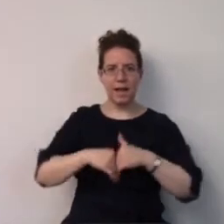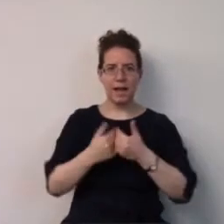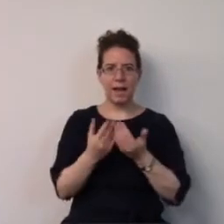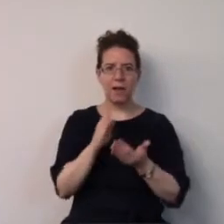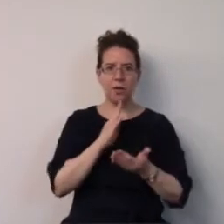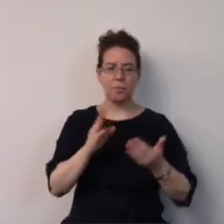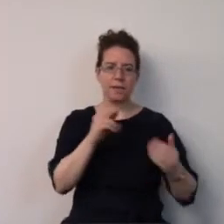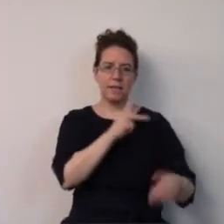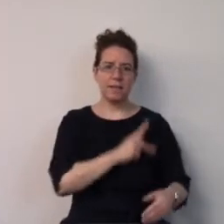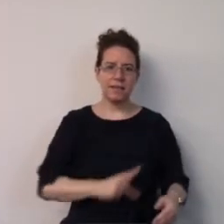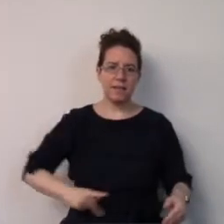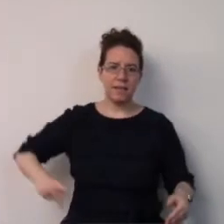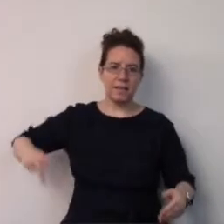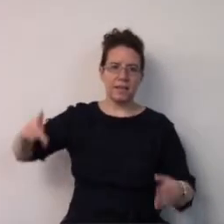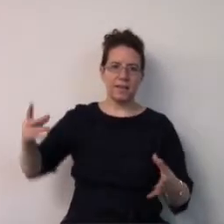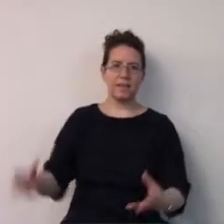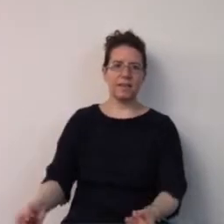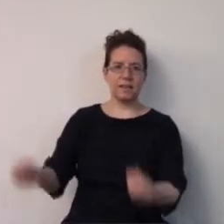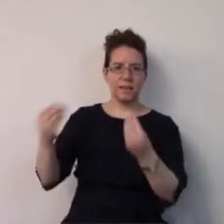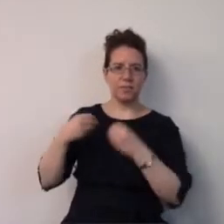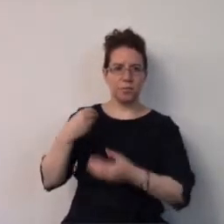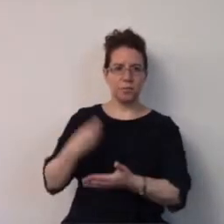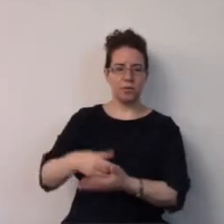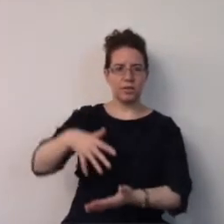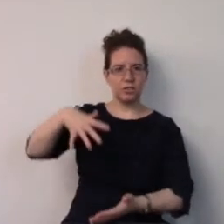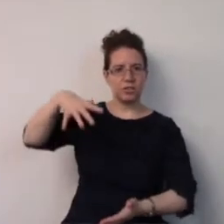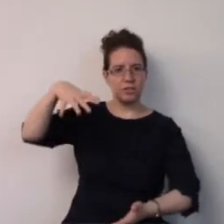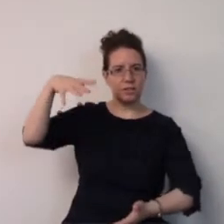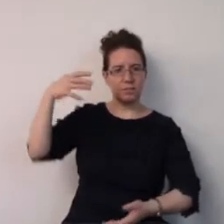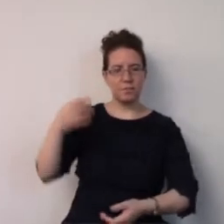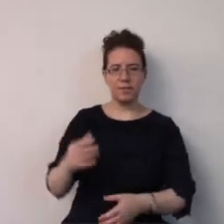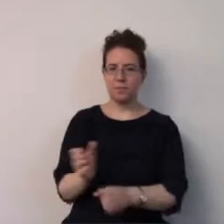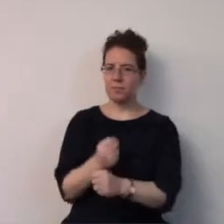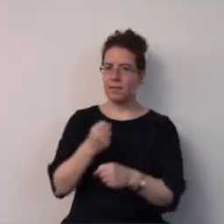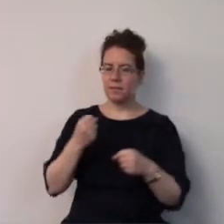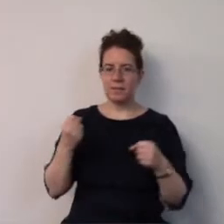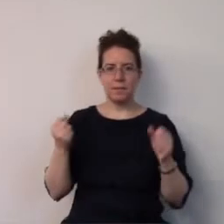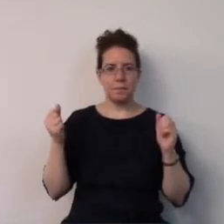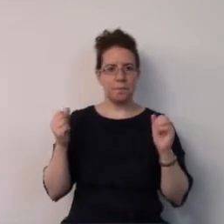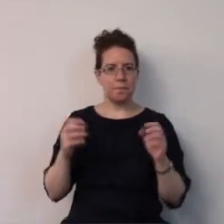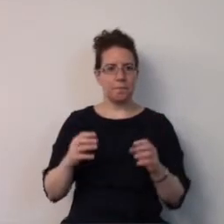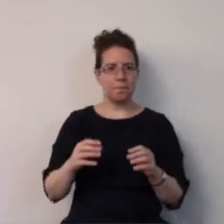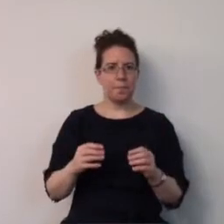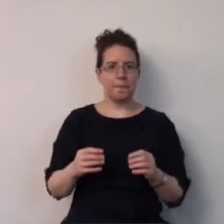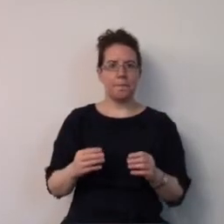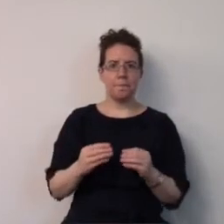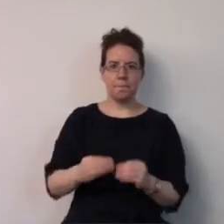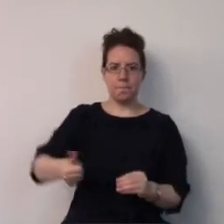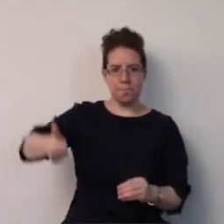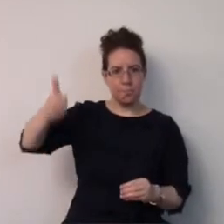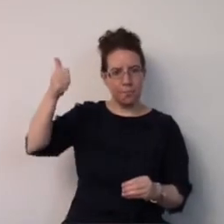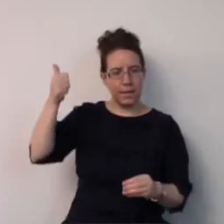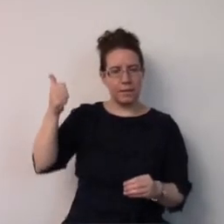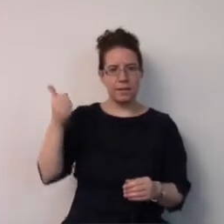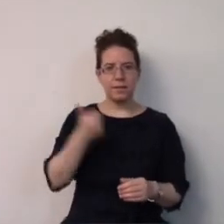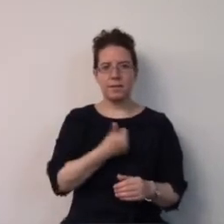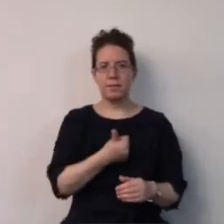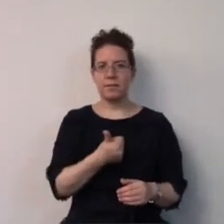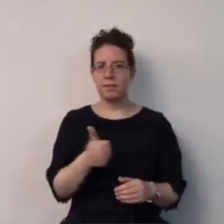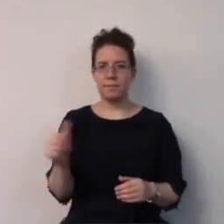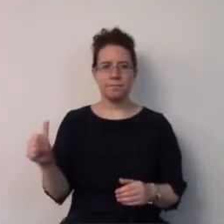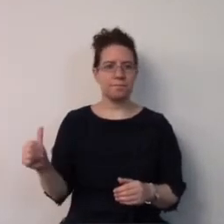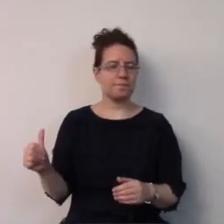Uh-huh. With all our eyes on us. But we're to perform to our